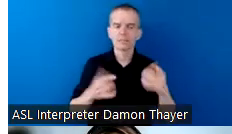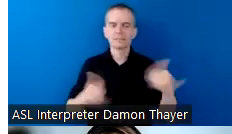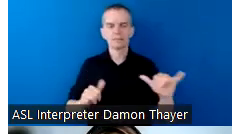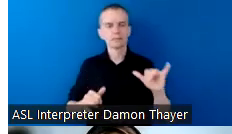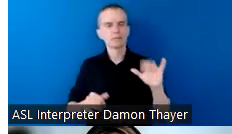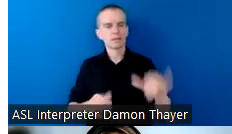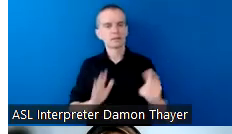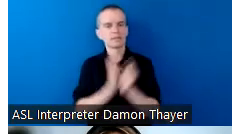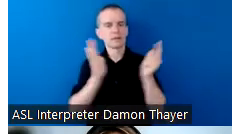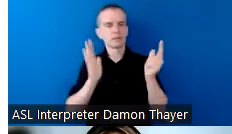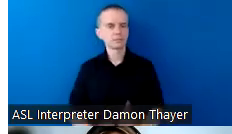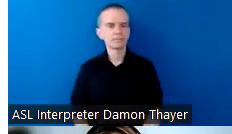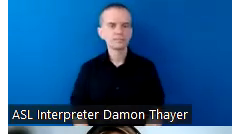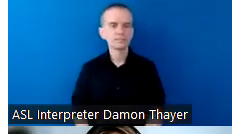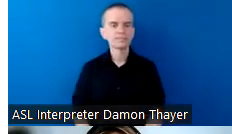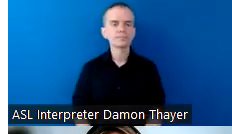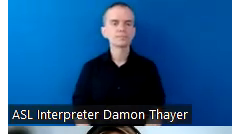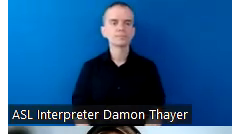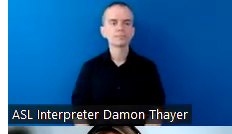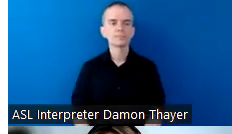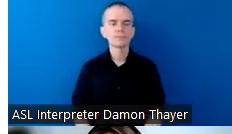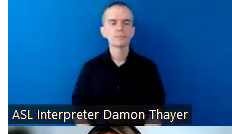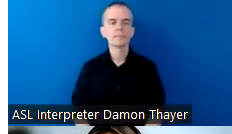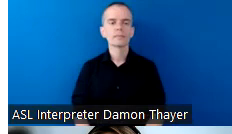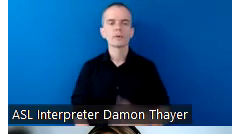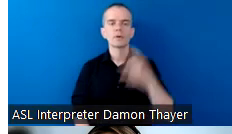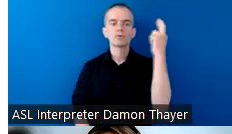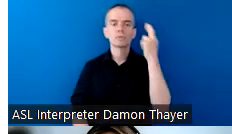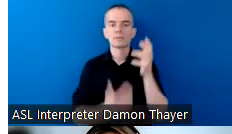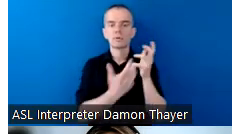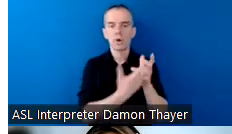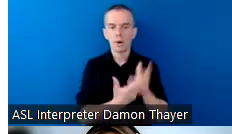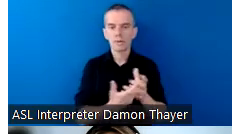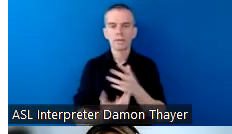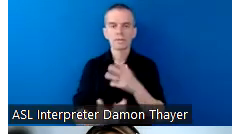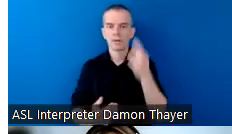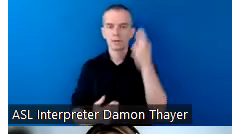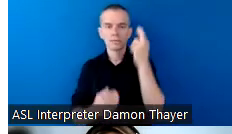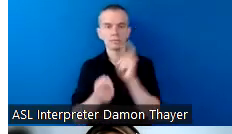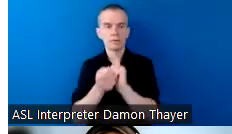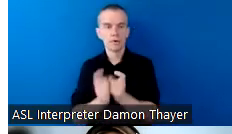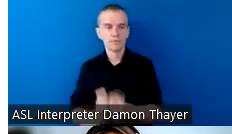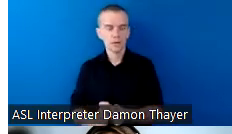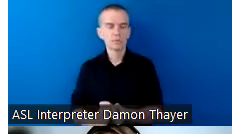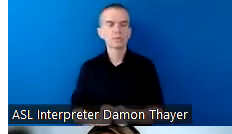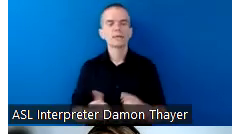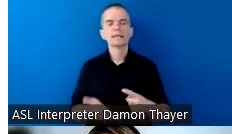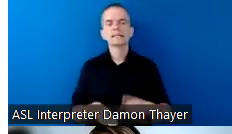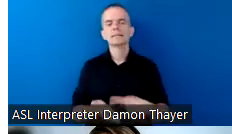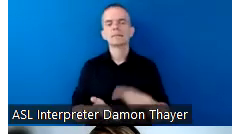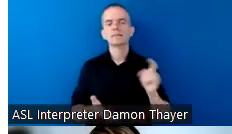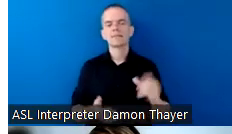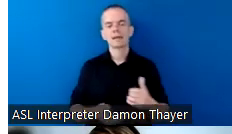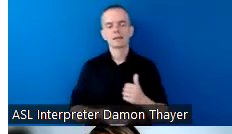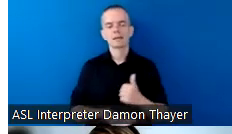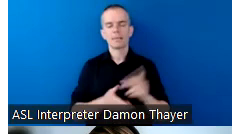All right, next slide, please. So reasonable accommodation and modification requests. Sometimes they're needed to restore equal access